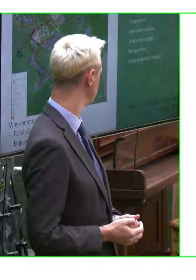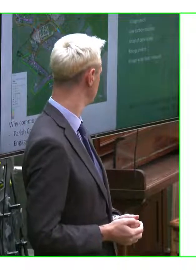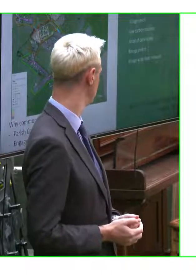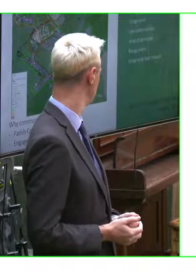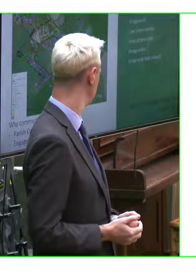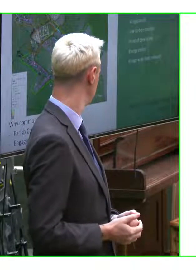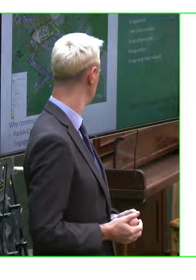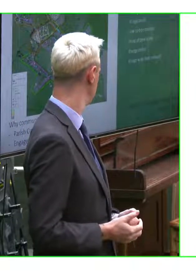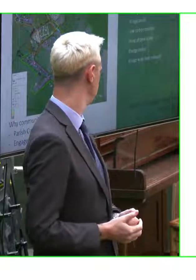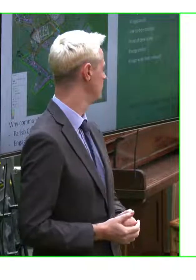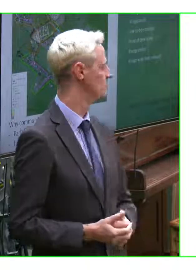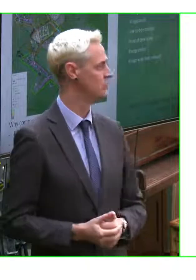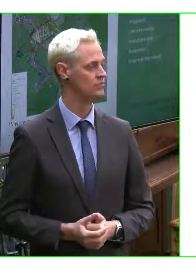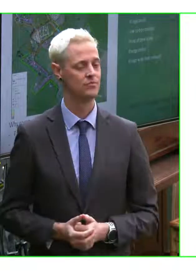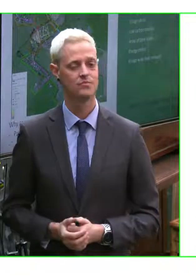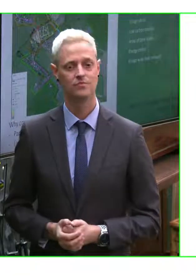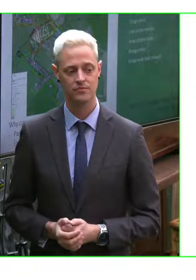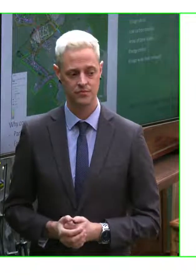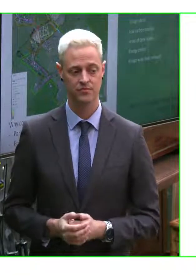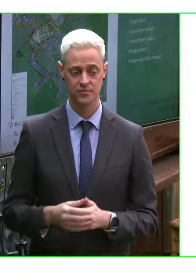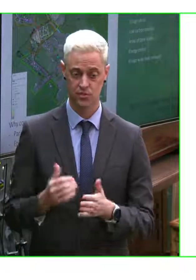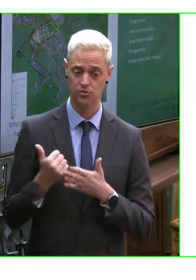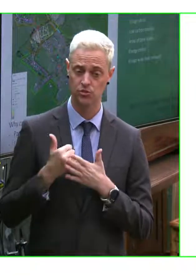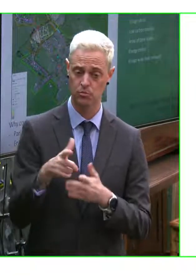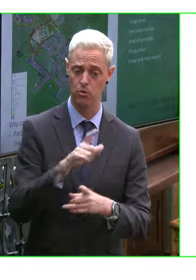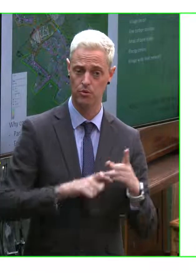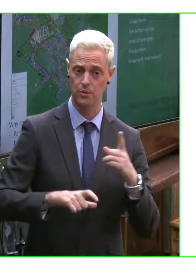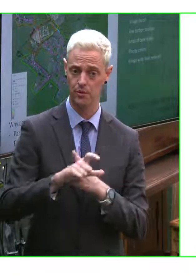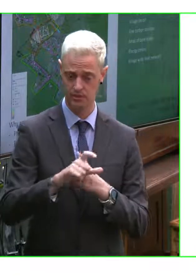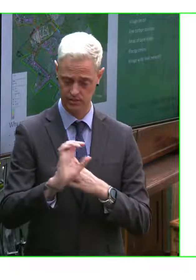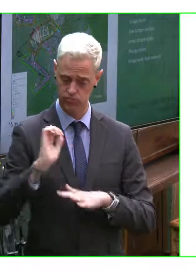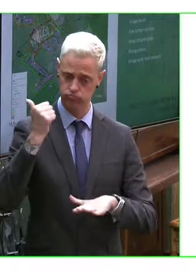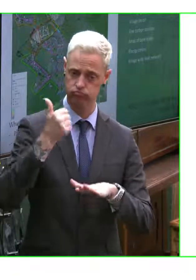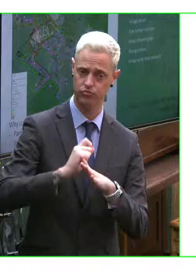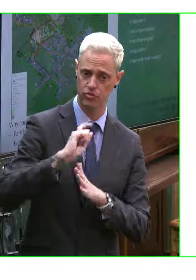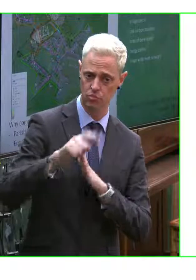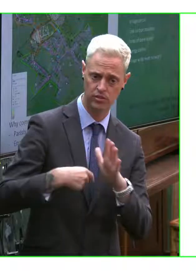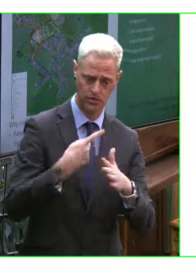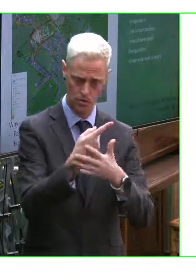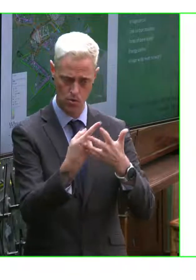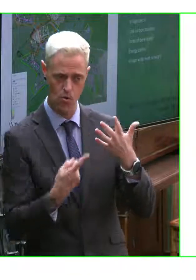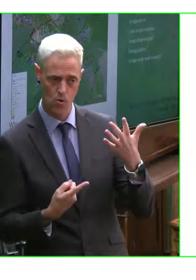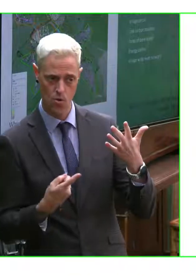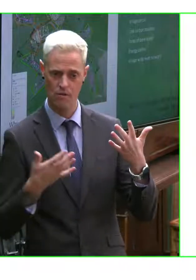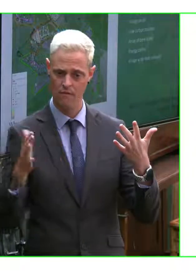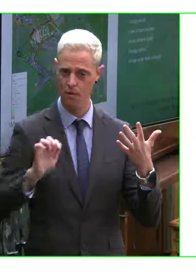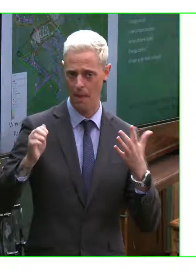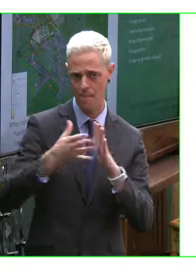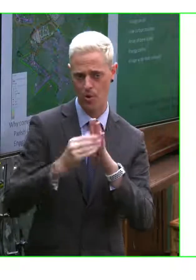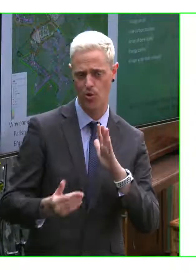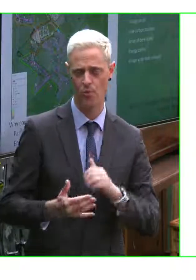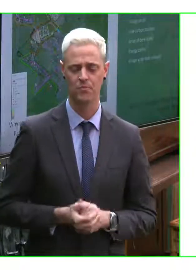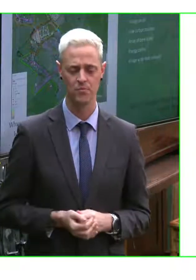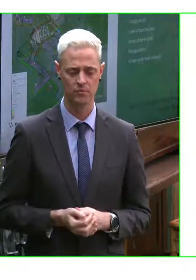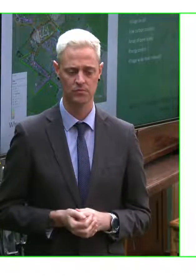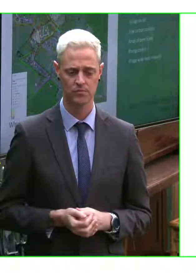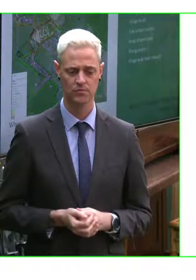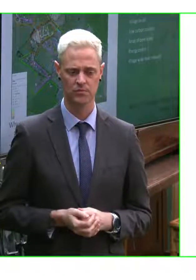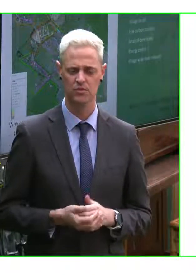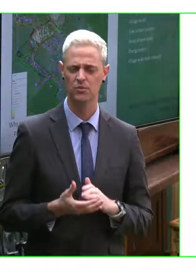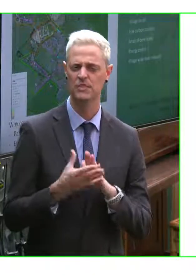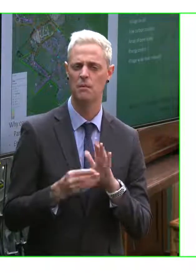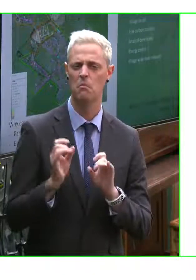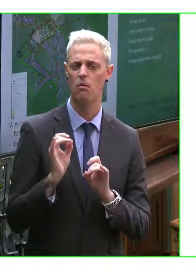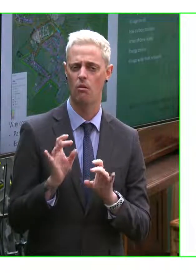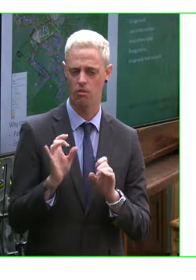is supporting these communities to deliver these types of projects based on the Community Benefit Society model. So I'm just going to run through some examples